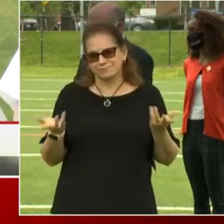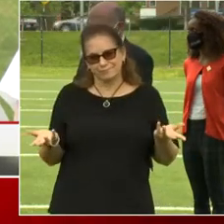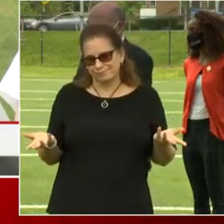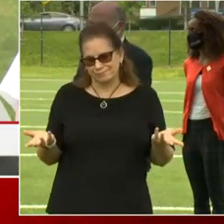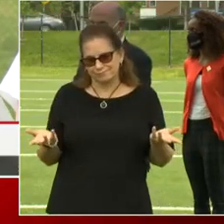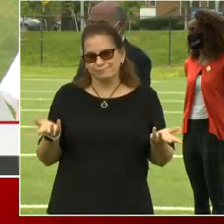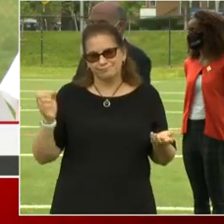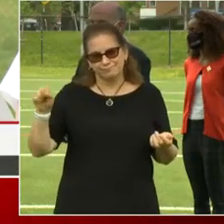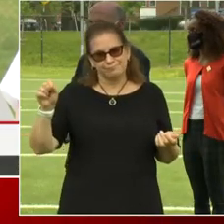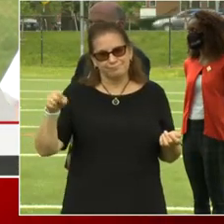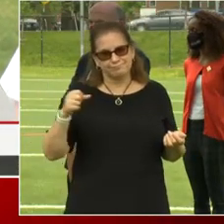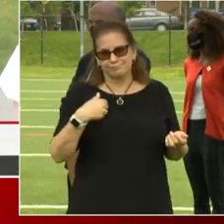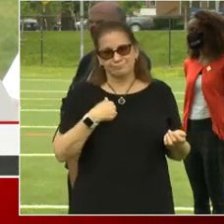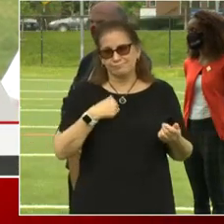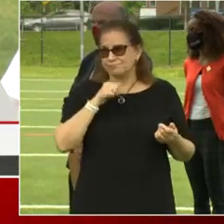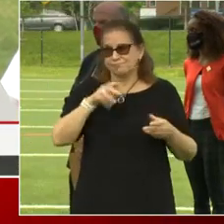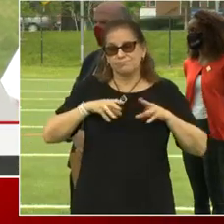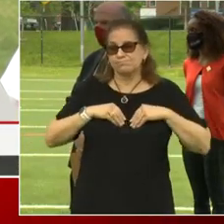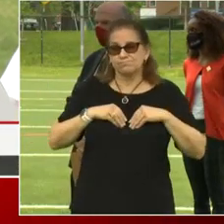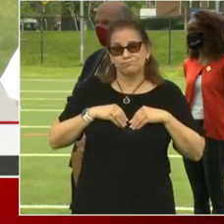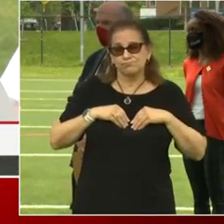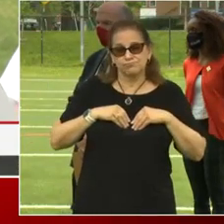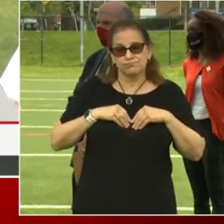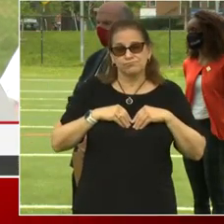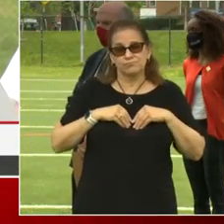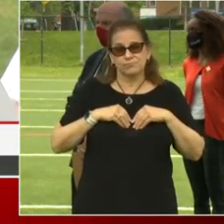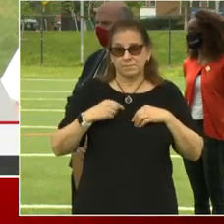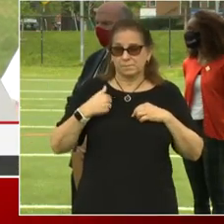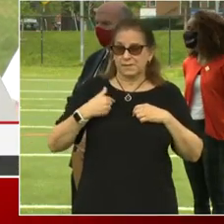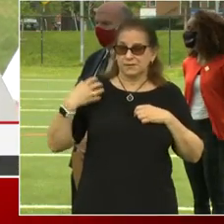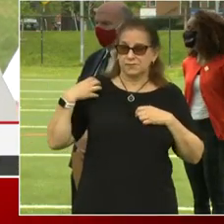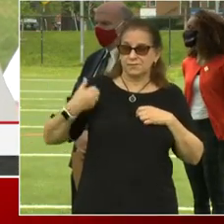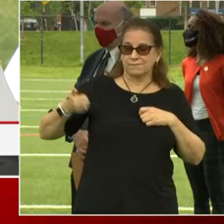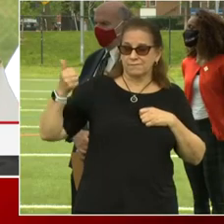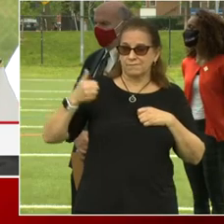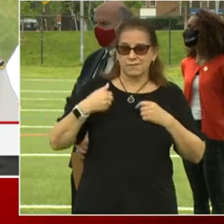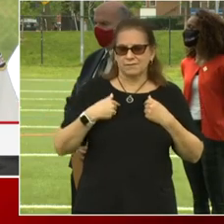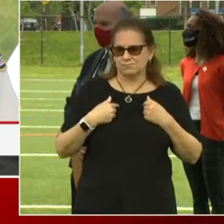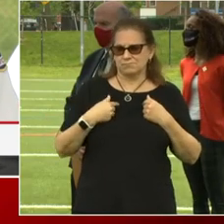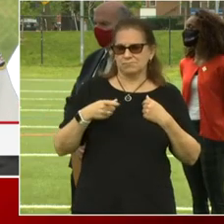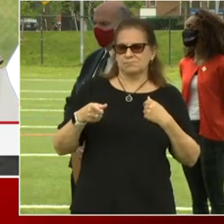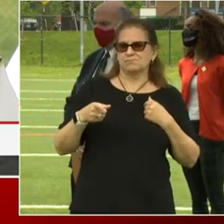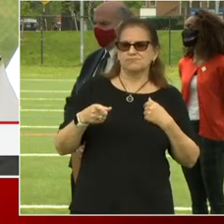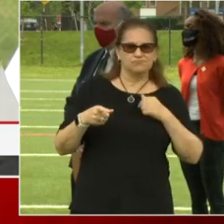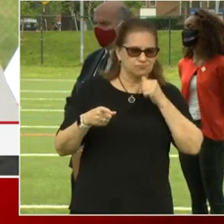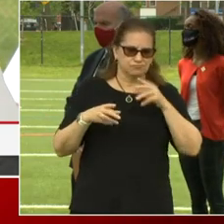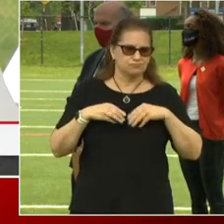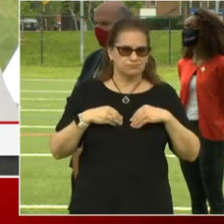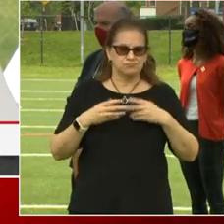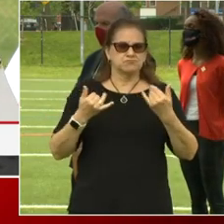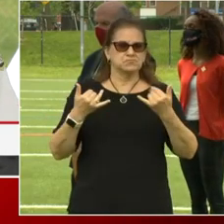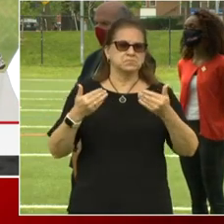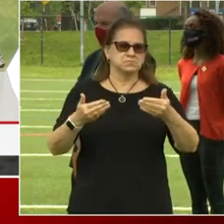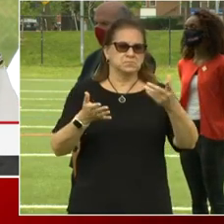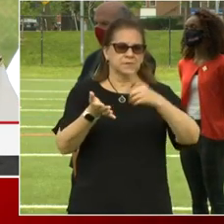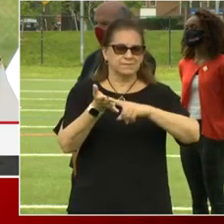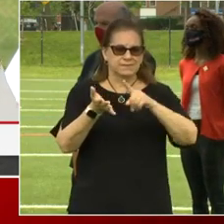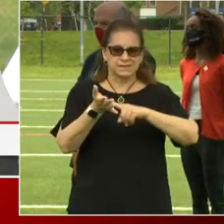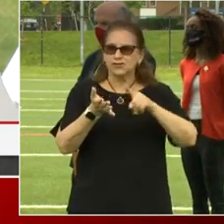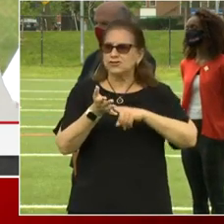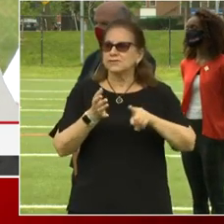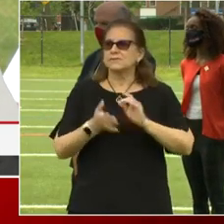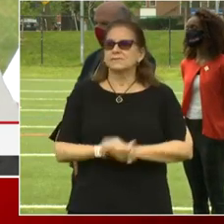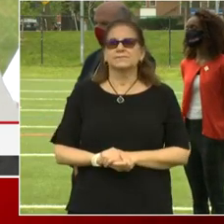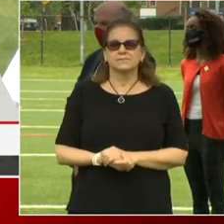certainly something that I do not tolerate as the chief of the Metropolitan Police Department. So the investigation will continue. But like I said, just a